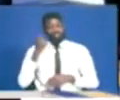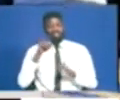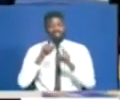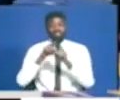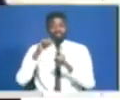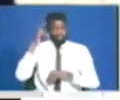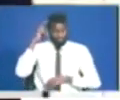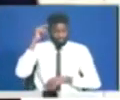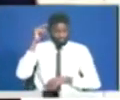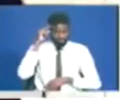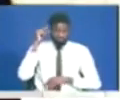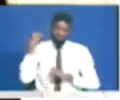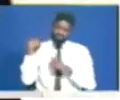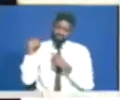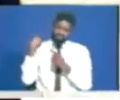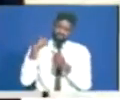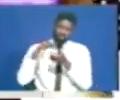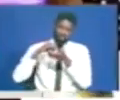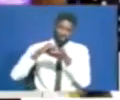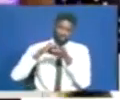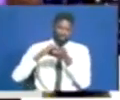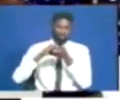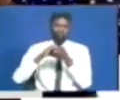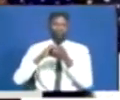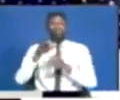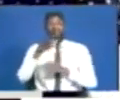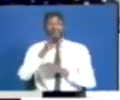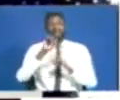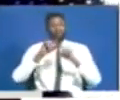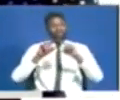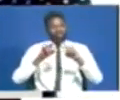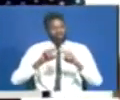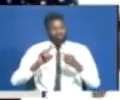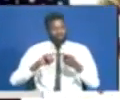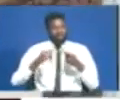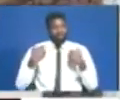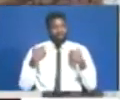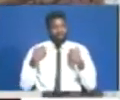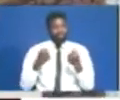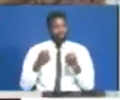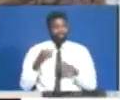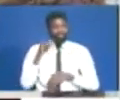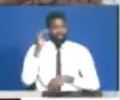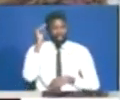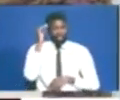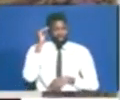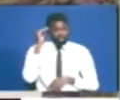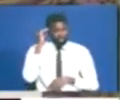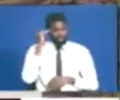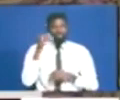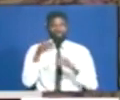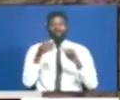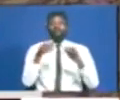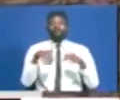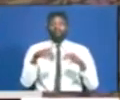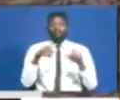active collaboration in a wide range of areas including health, education, agriculture and tourism.